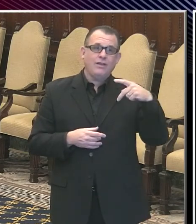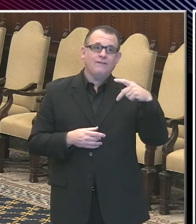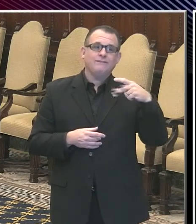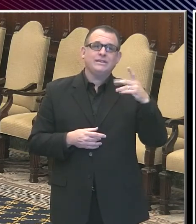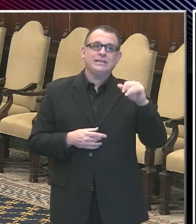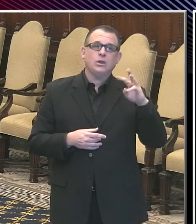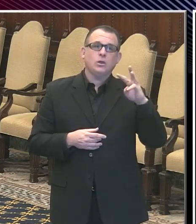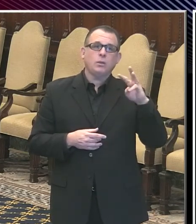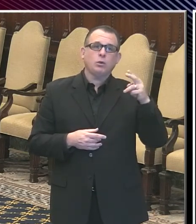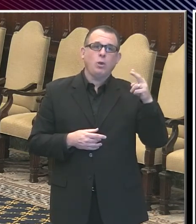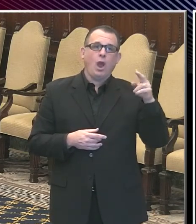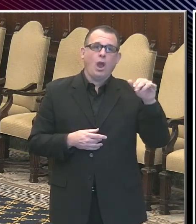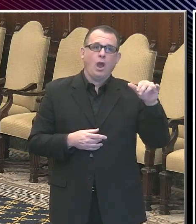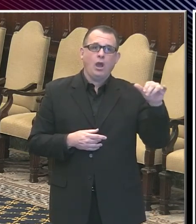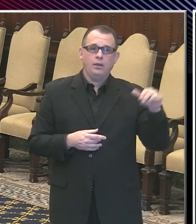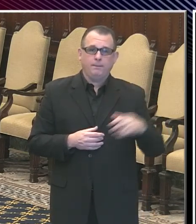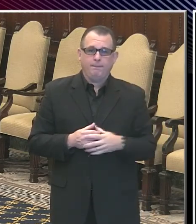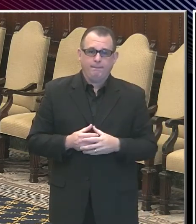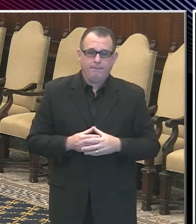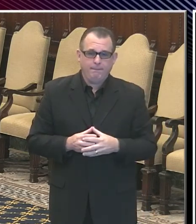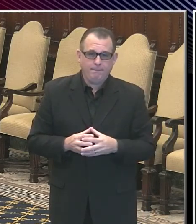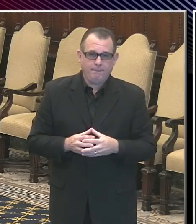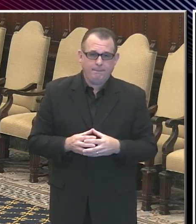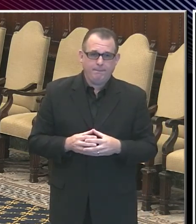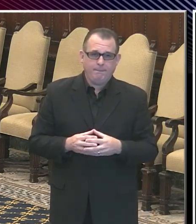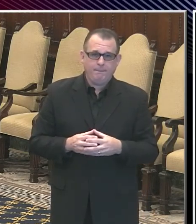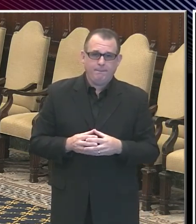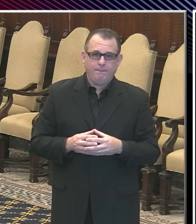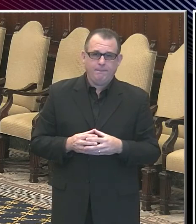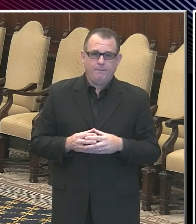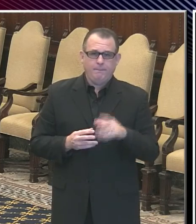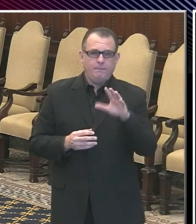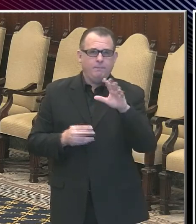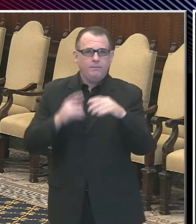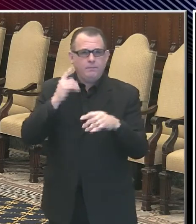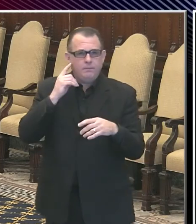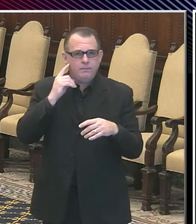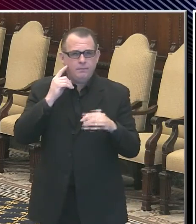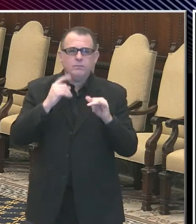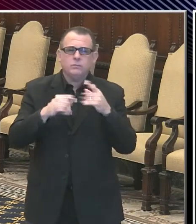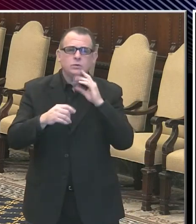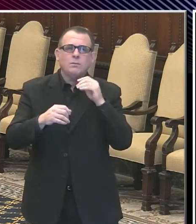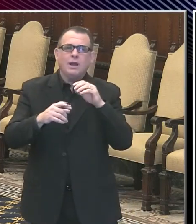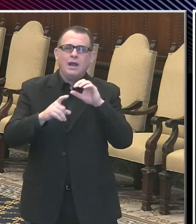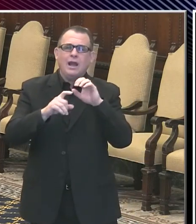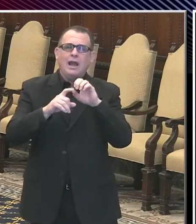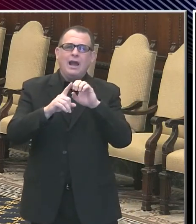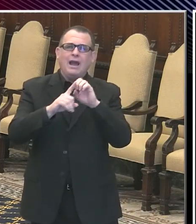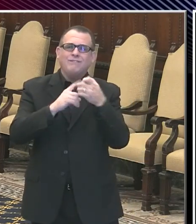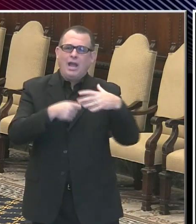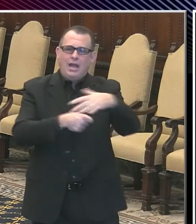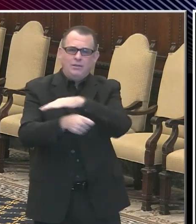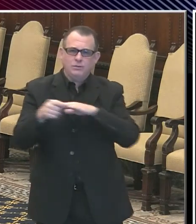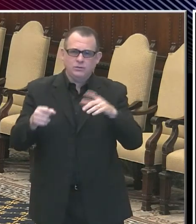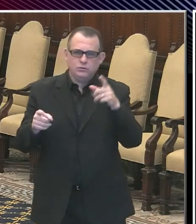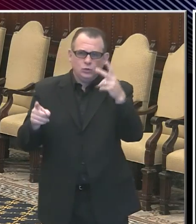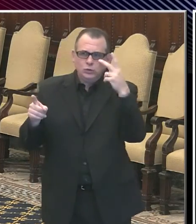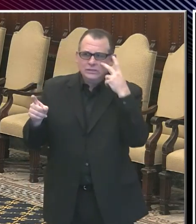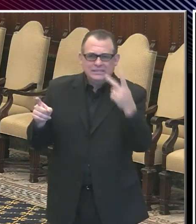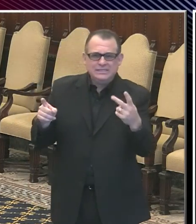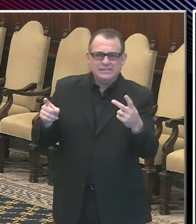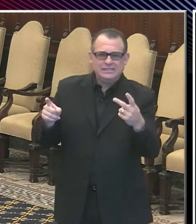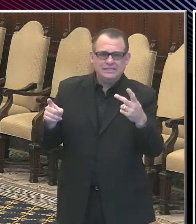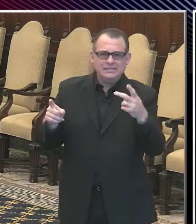Yes, this question is for Dr. Farley. Dr. Farley, have you seen the